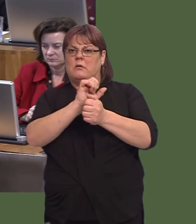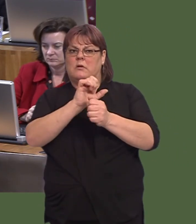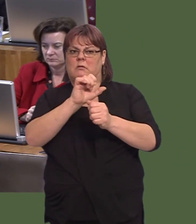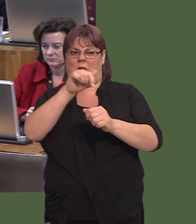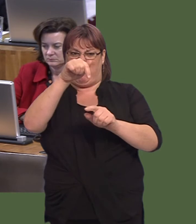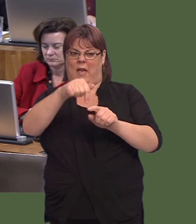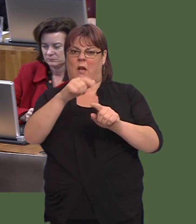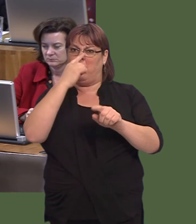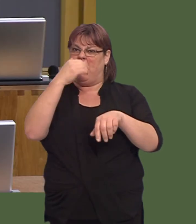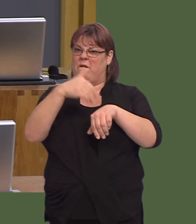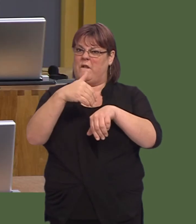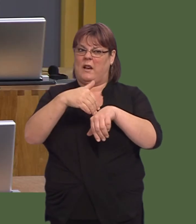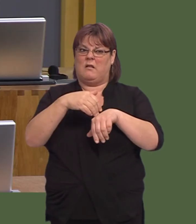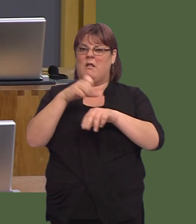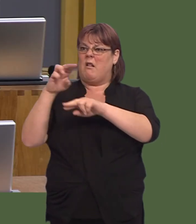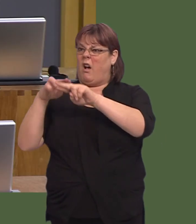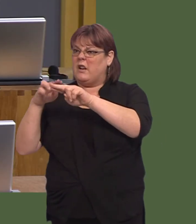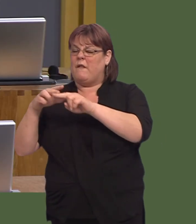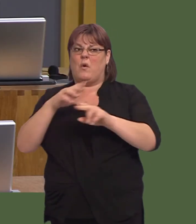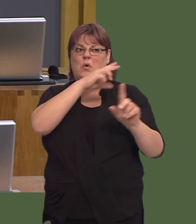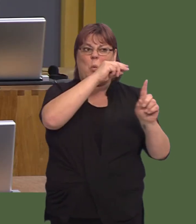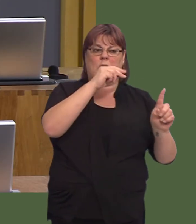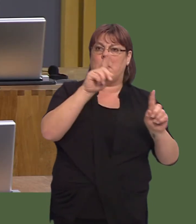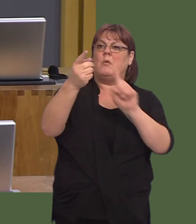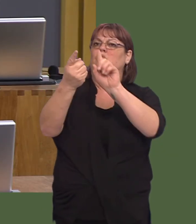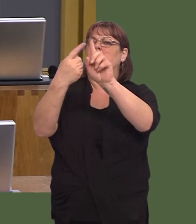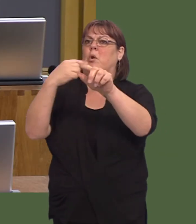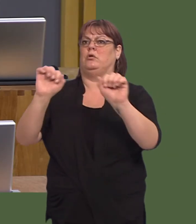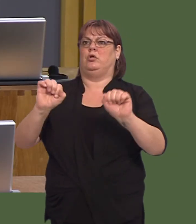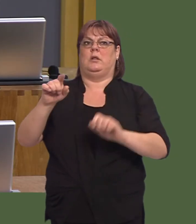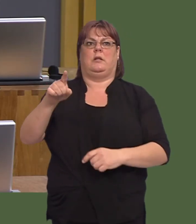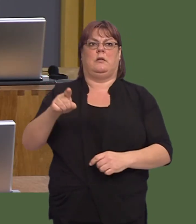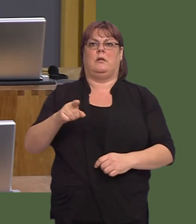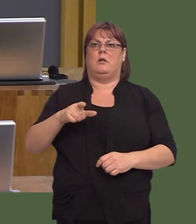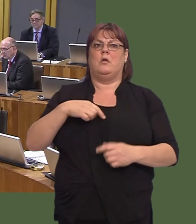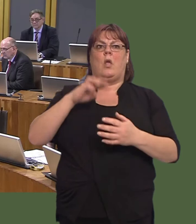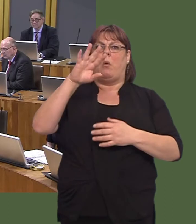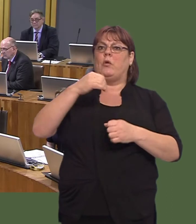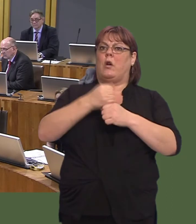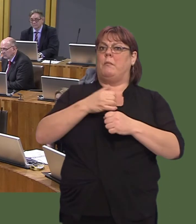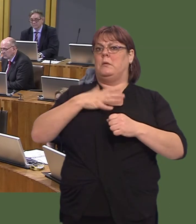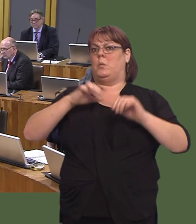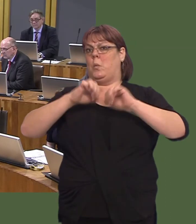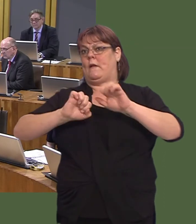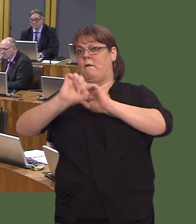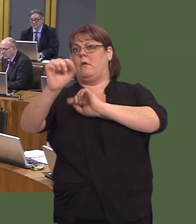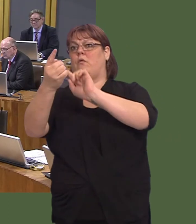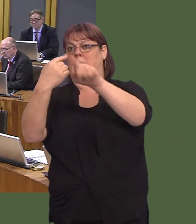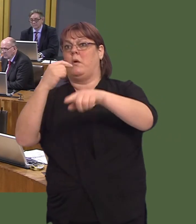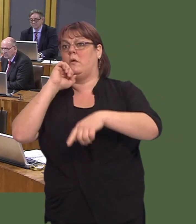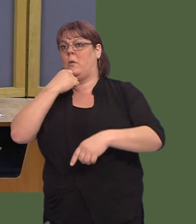Cardiff and Swansea. We have not received a response to that letter, and there will be no further action from the Welsh Government until that response is